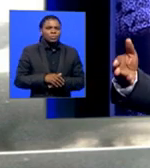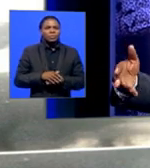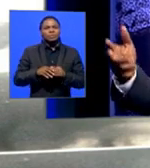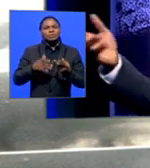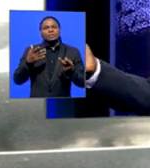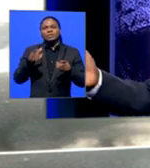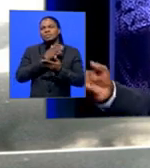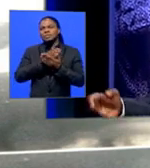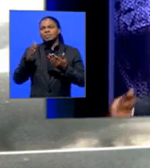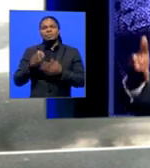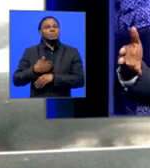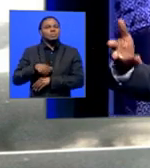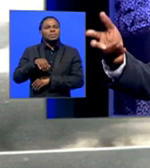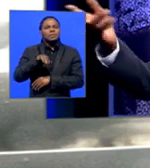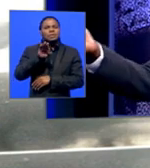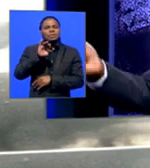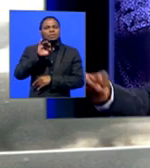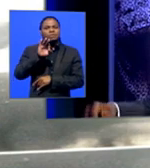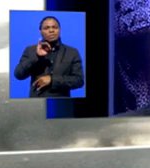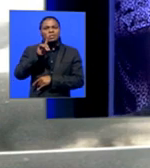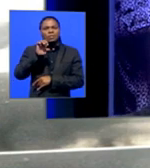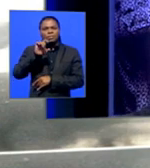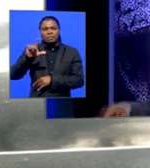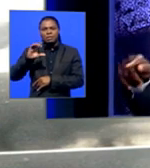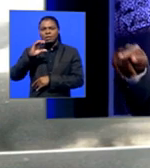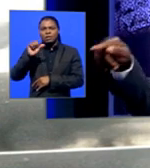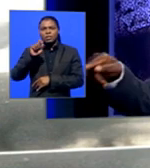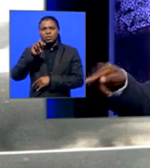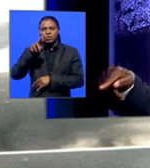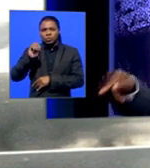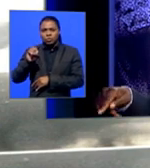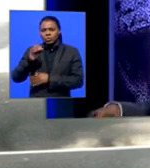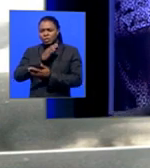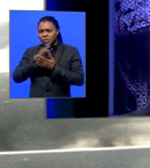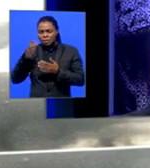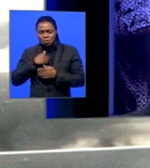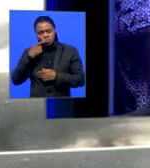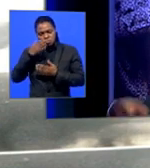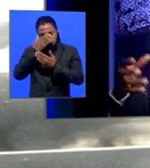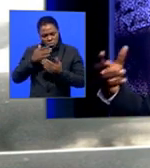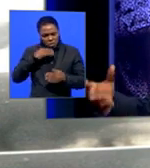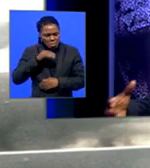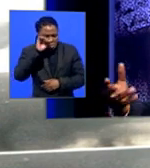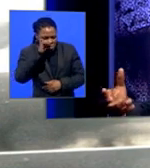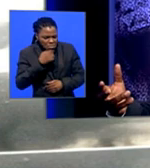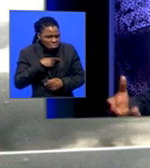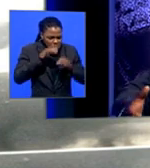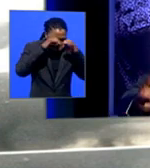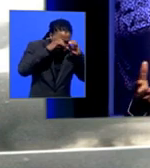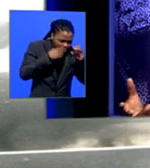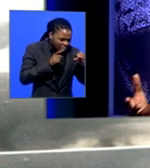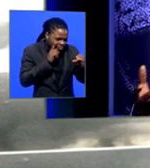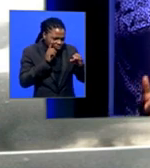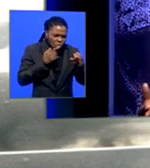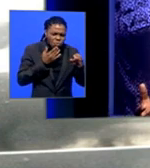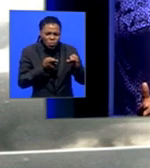statesmen like Fidel Castro and so forth. I mean, when we honored Fidel Castro after him, they went to Google what Ubuntu is. Yeah. And they said that, look, this